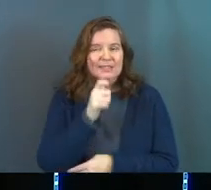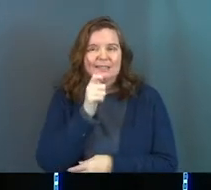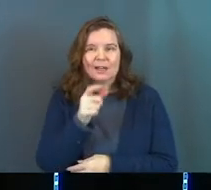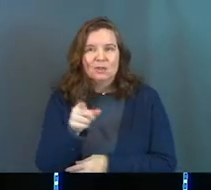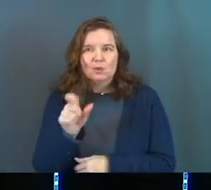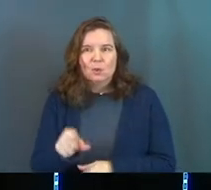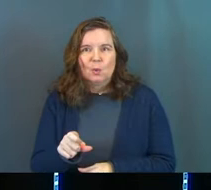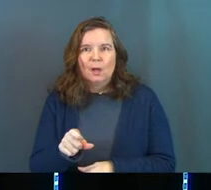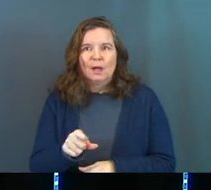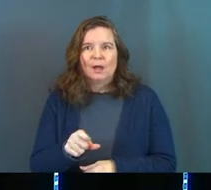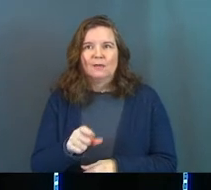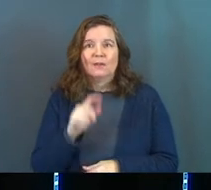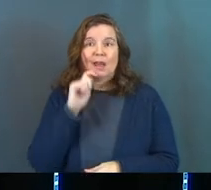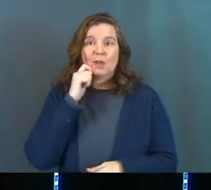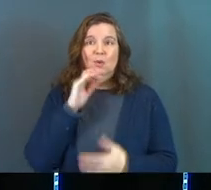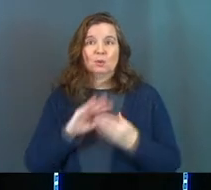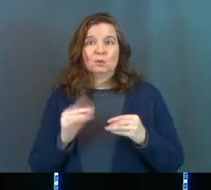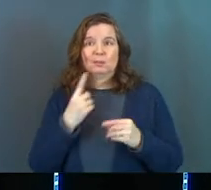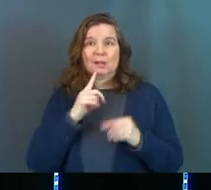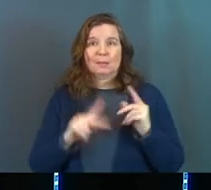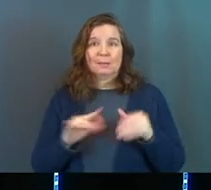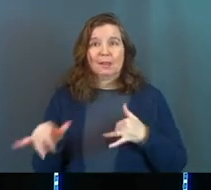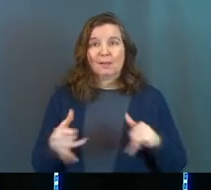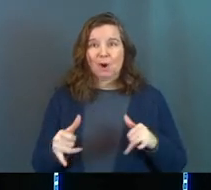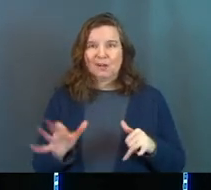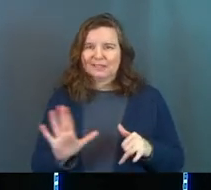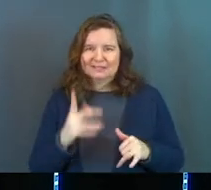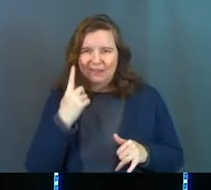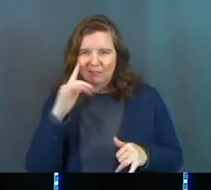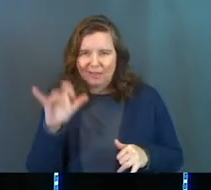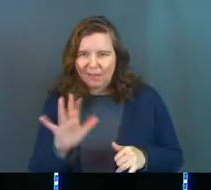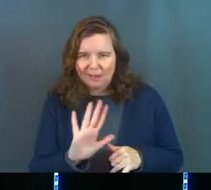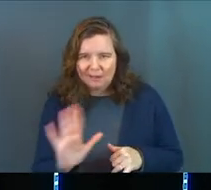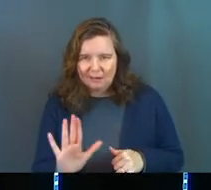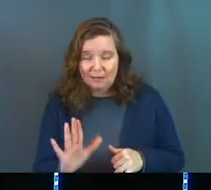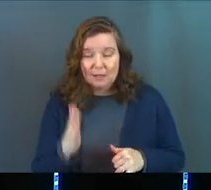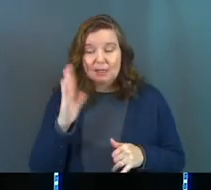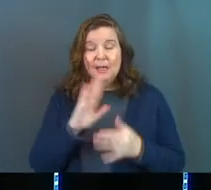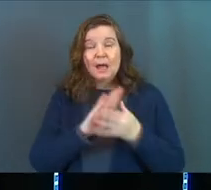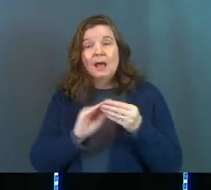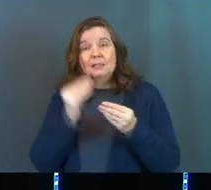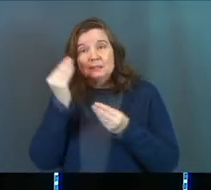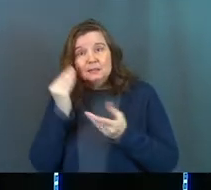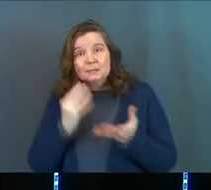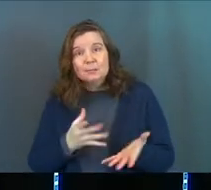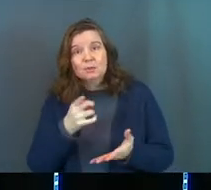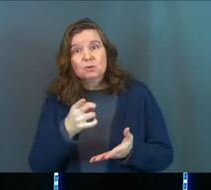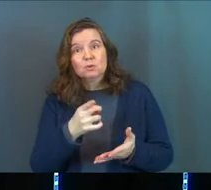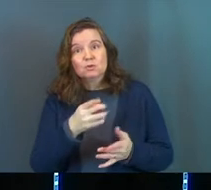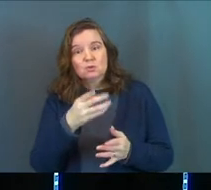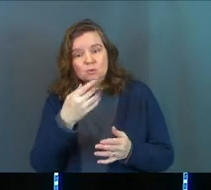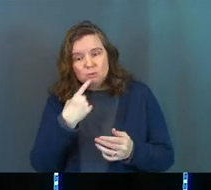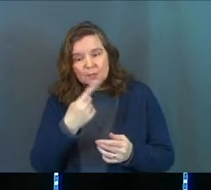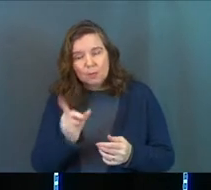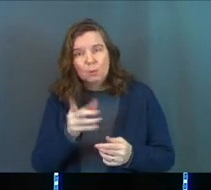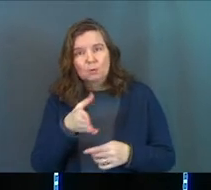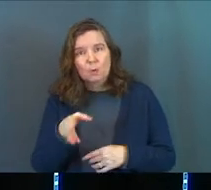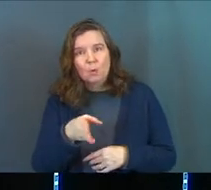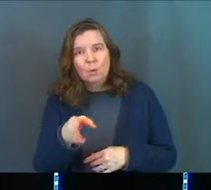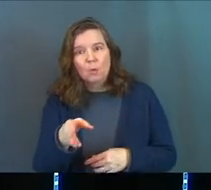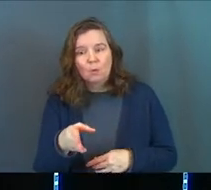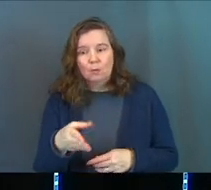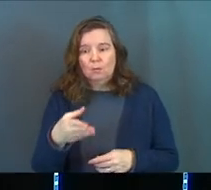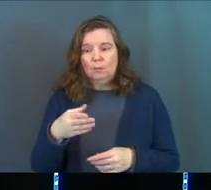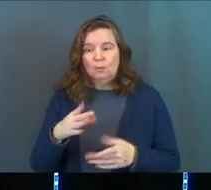not so that you've got a cool story to tell people at parties. God speaks to you to direct you.